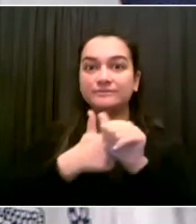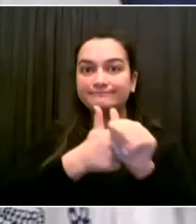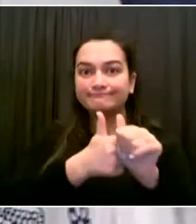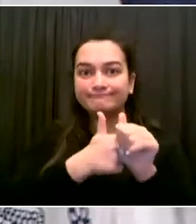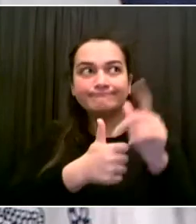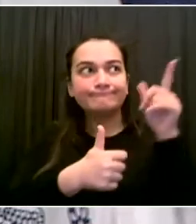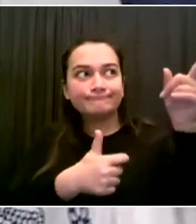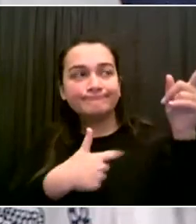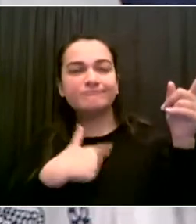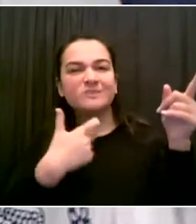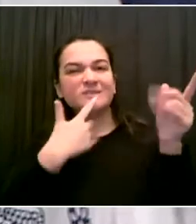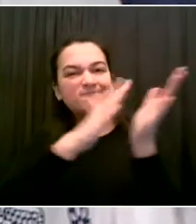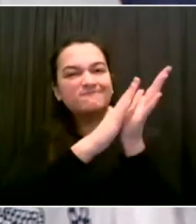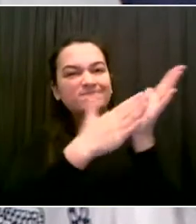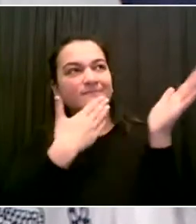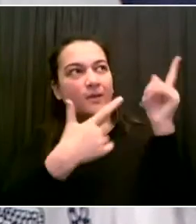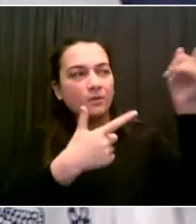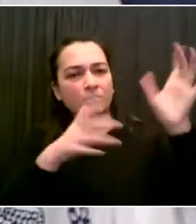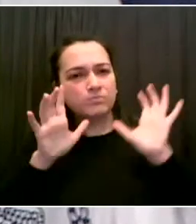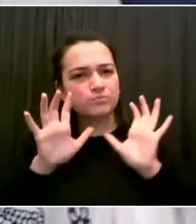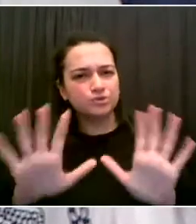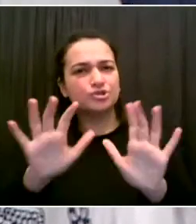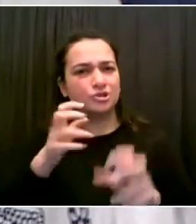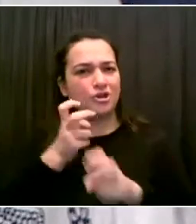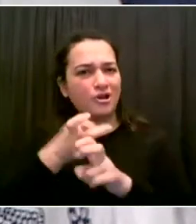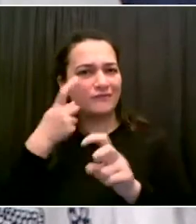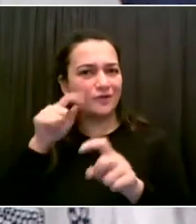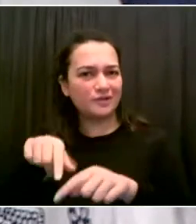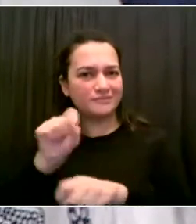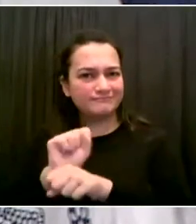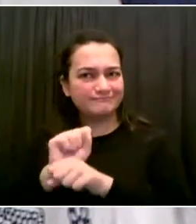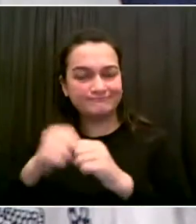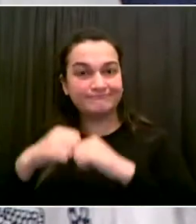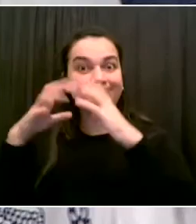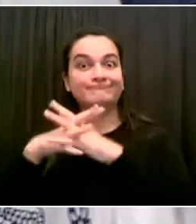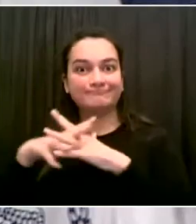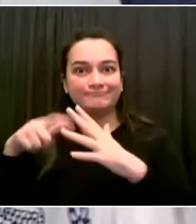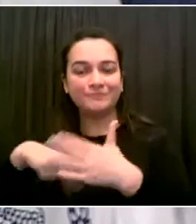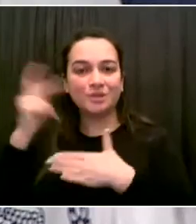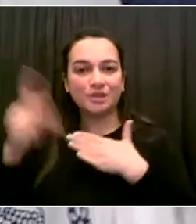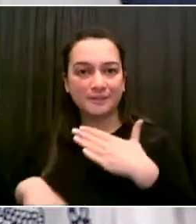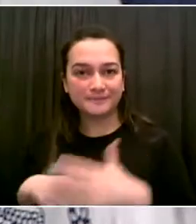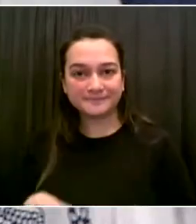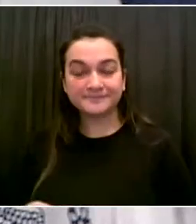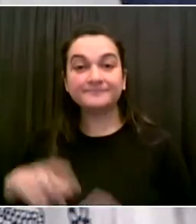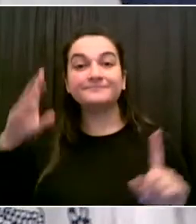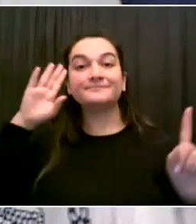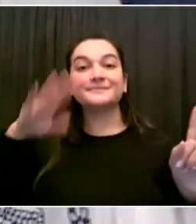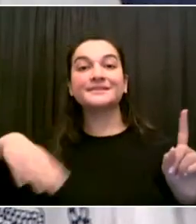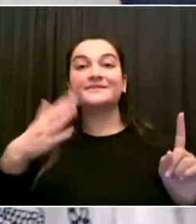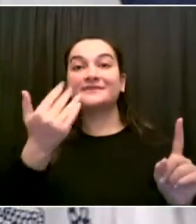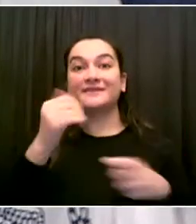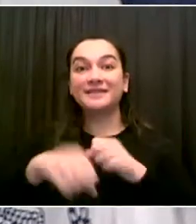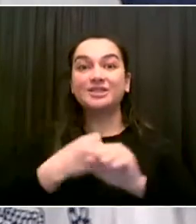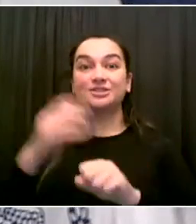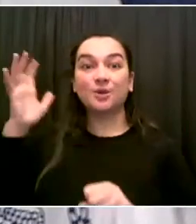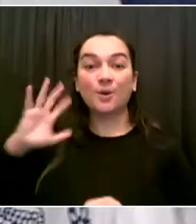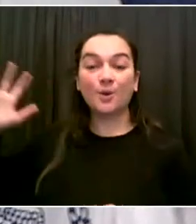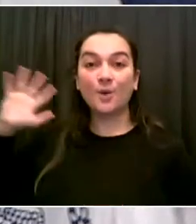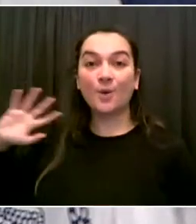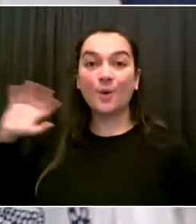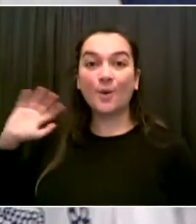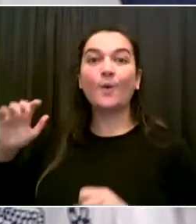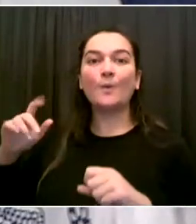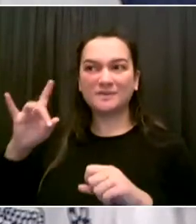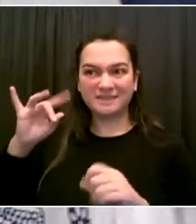fulfilling the commitment of the Campaign for Fiscal Equity, 15 years or more later, it's finally being done, changes everything for